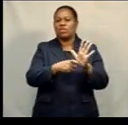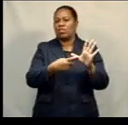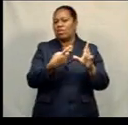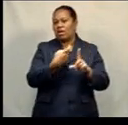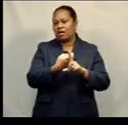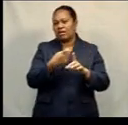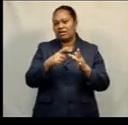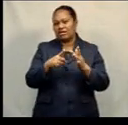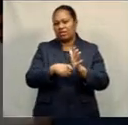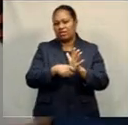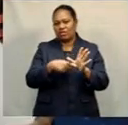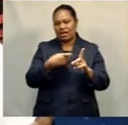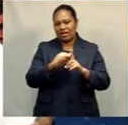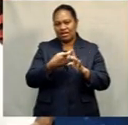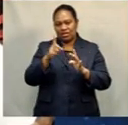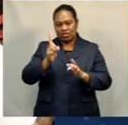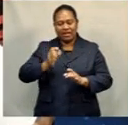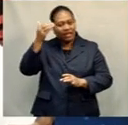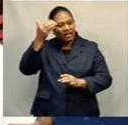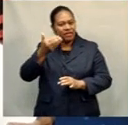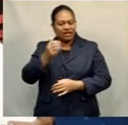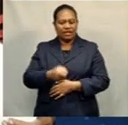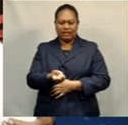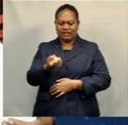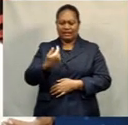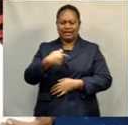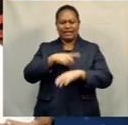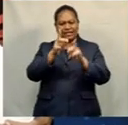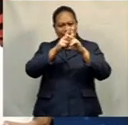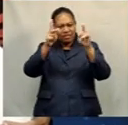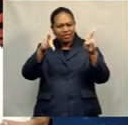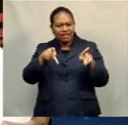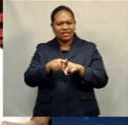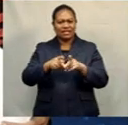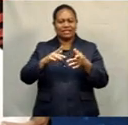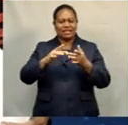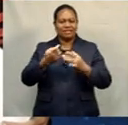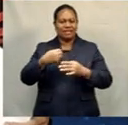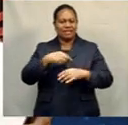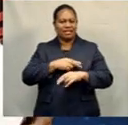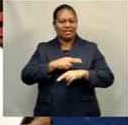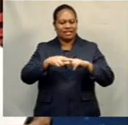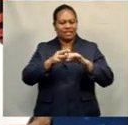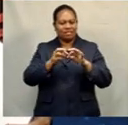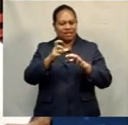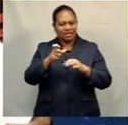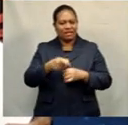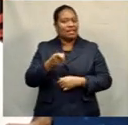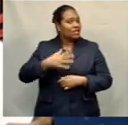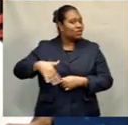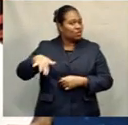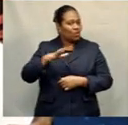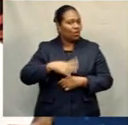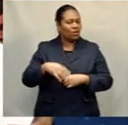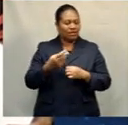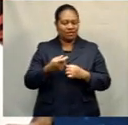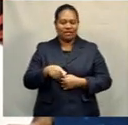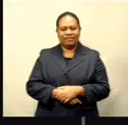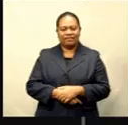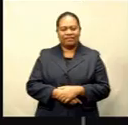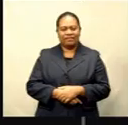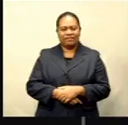evening. Remember to send us pictures, send it with a small description to our FBC News Facebook page. That's your weather for now. It's back to